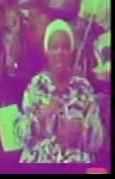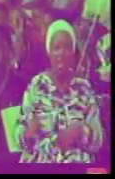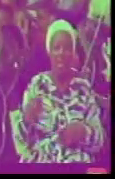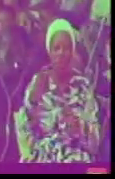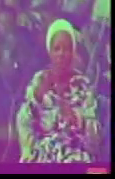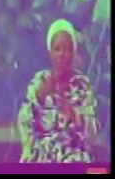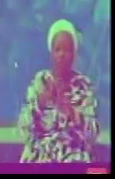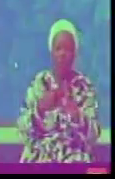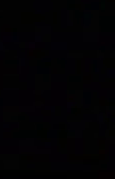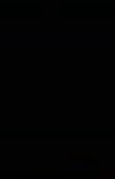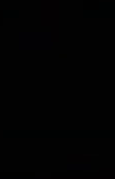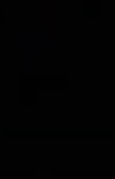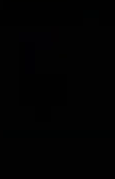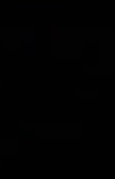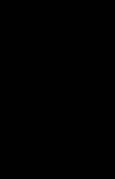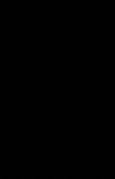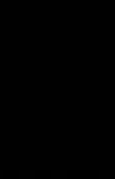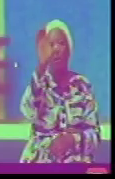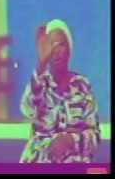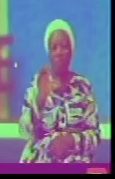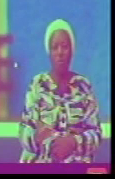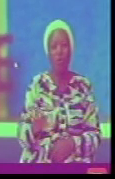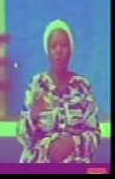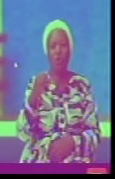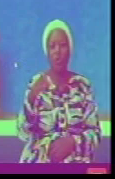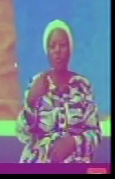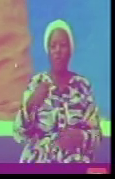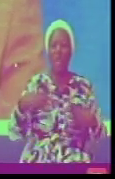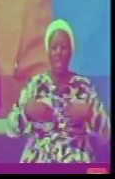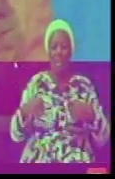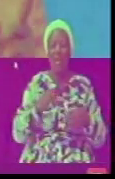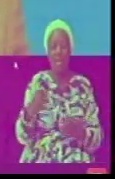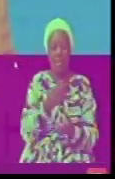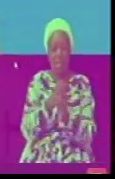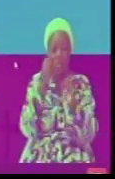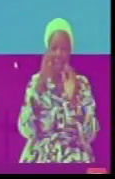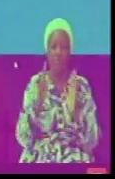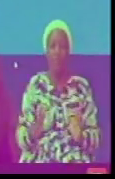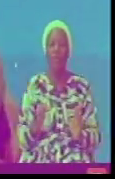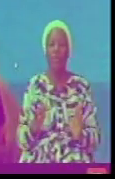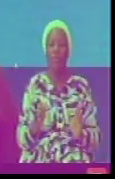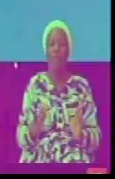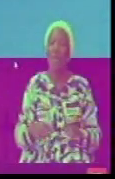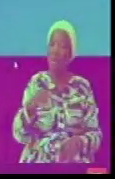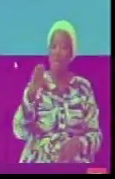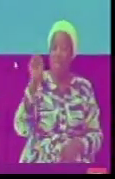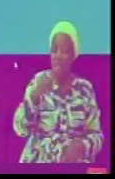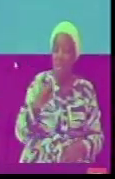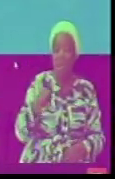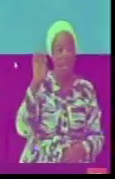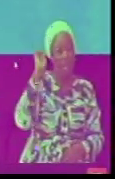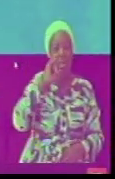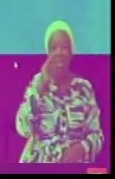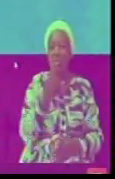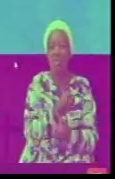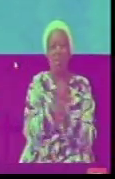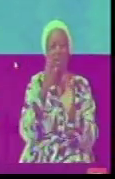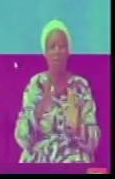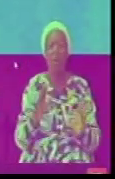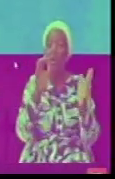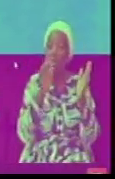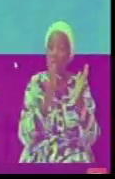the compassion and the cure from the cross of the